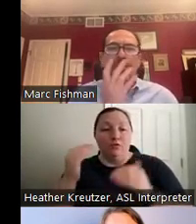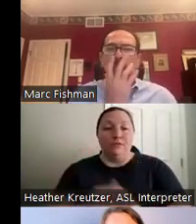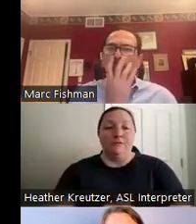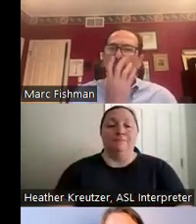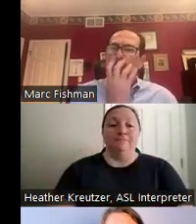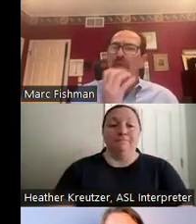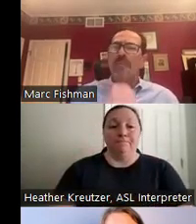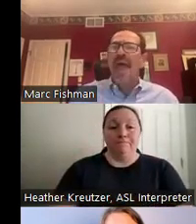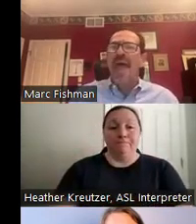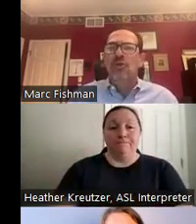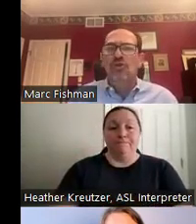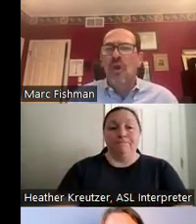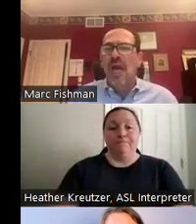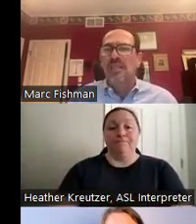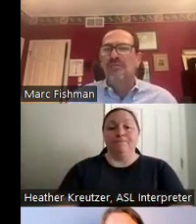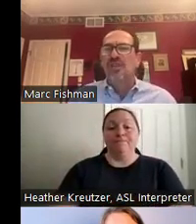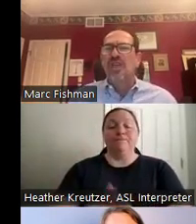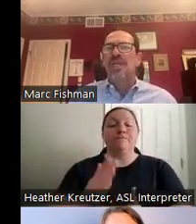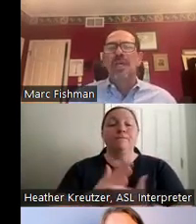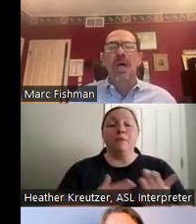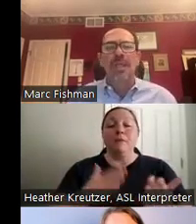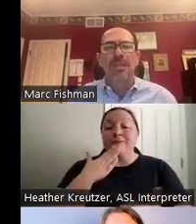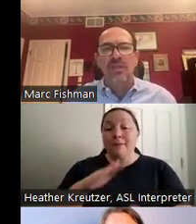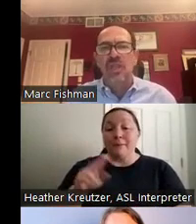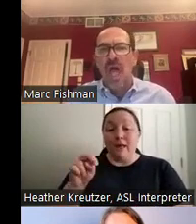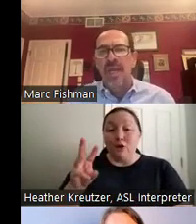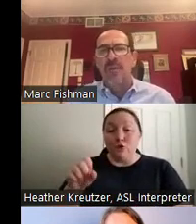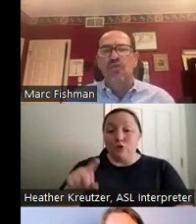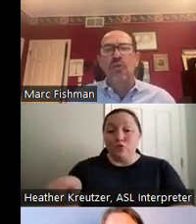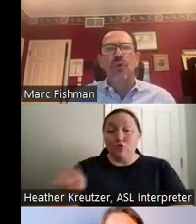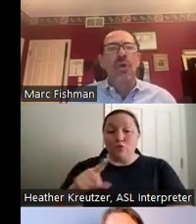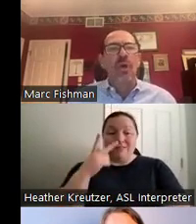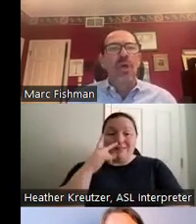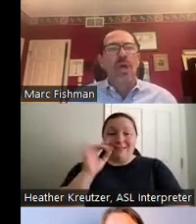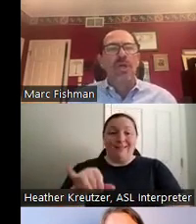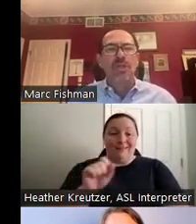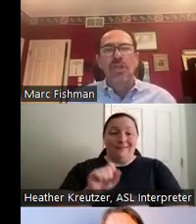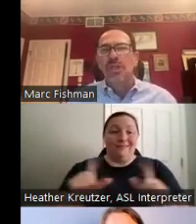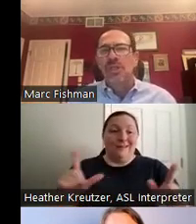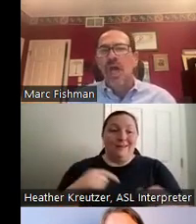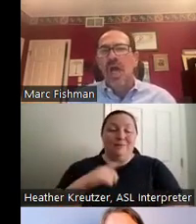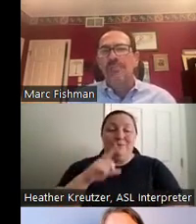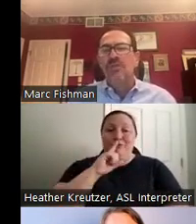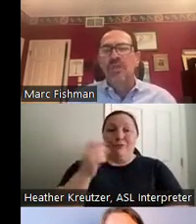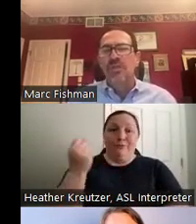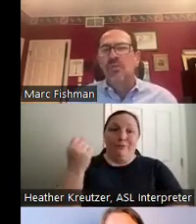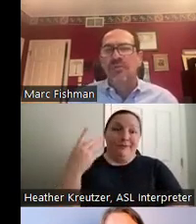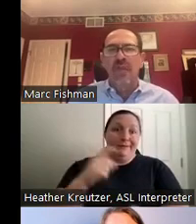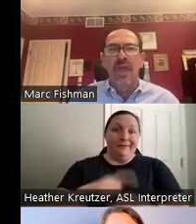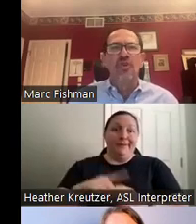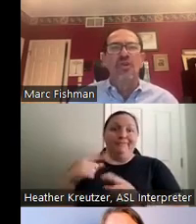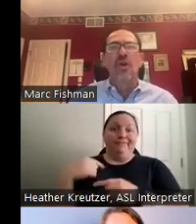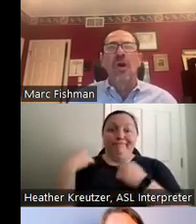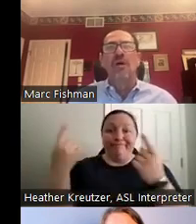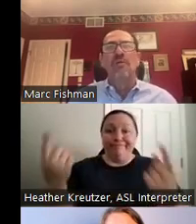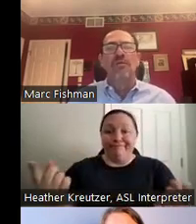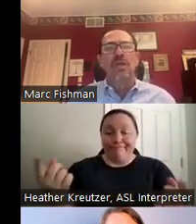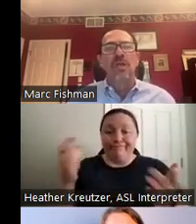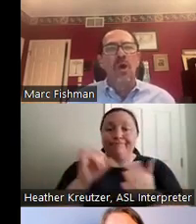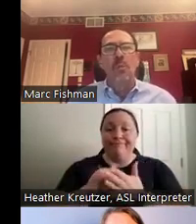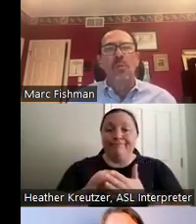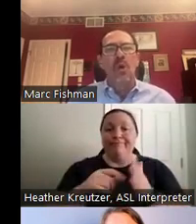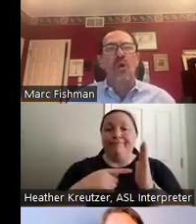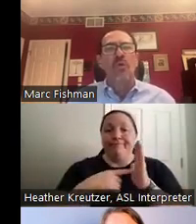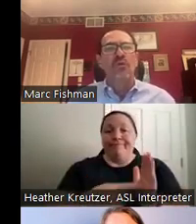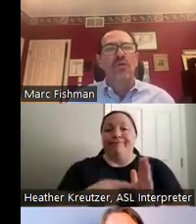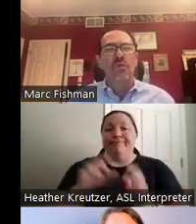All right, so some of the bad news. You guys have seen this slide, I'm sure, a gazillion times. It's a reflection of